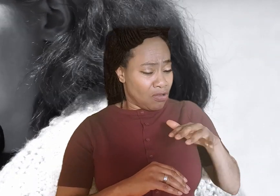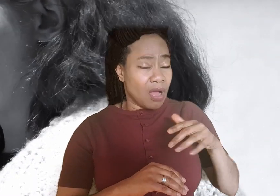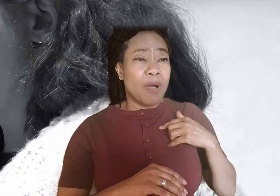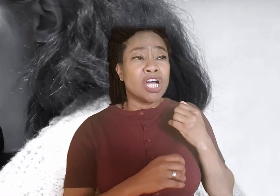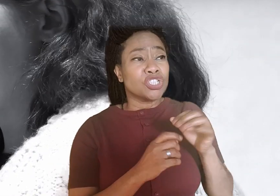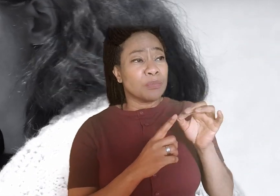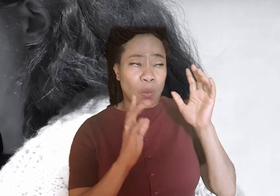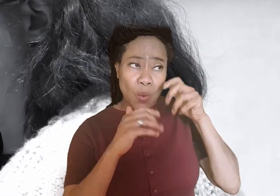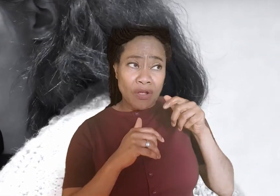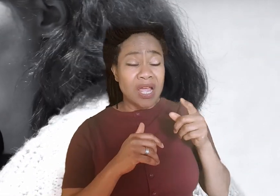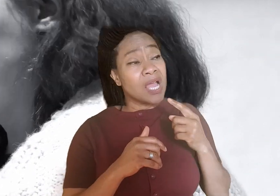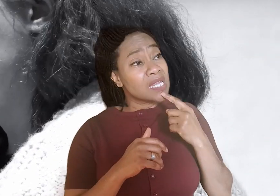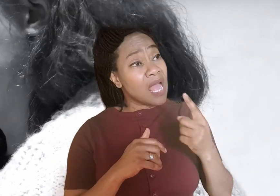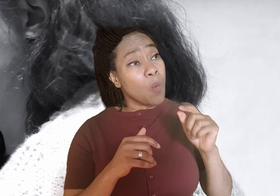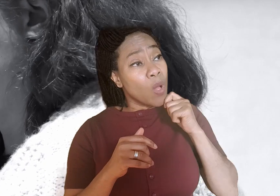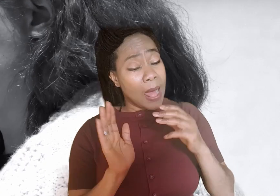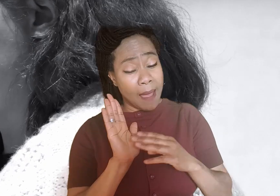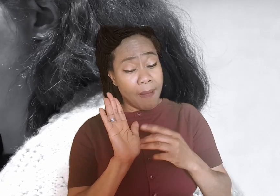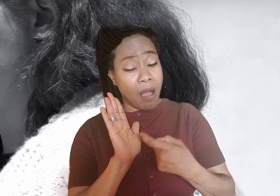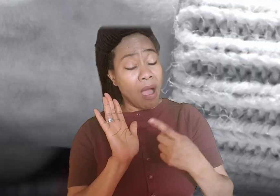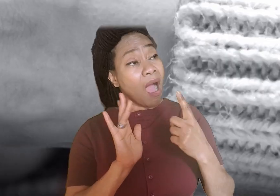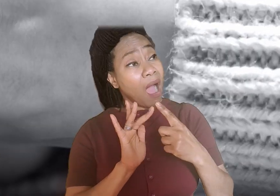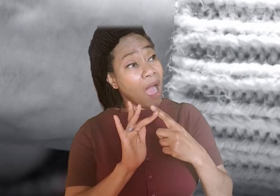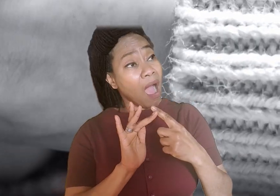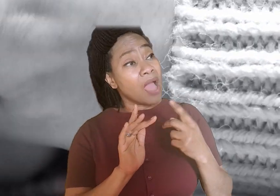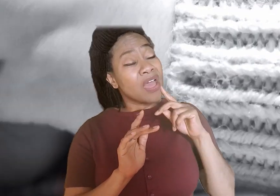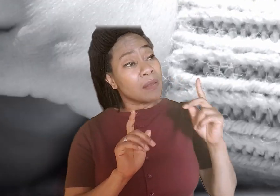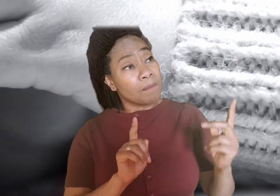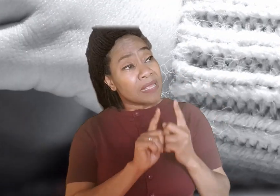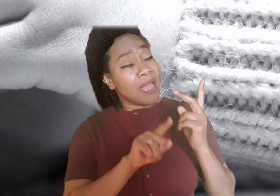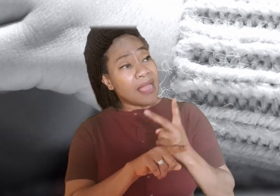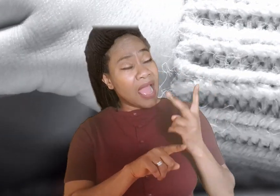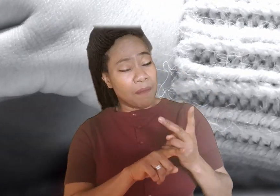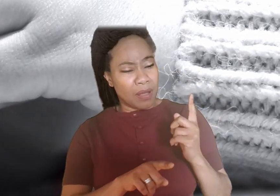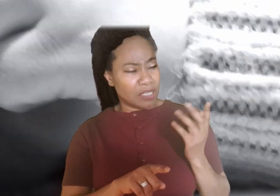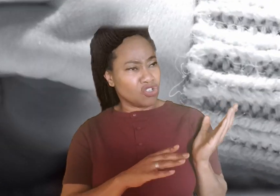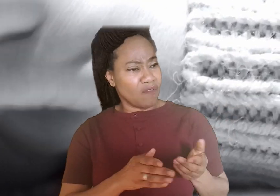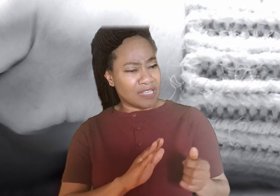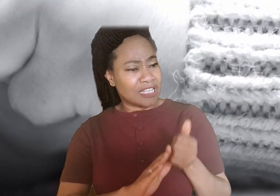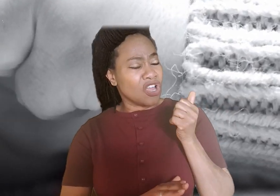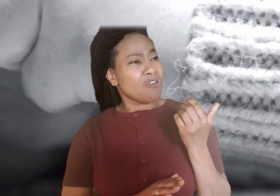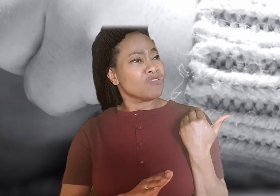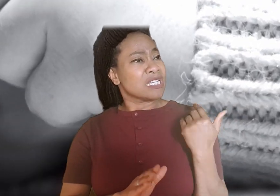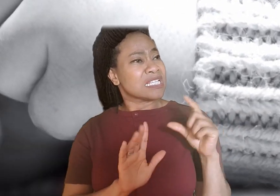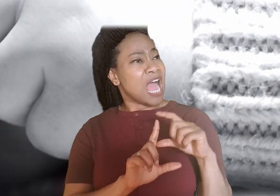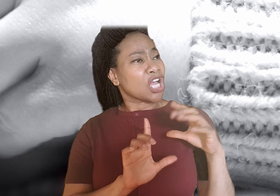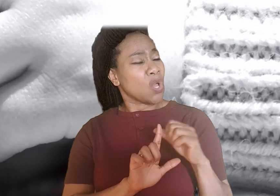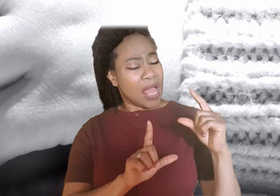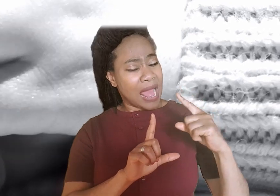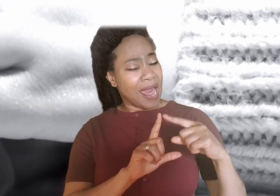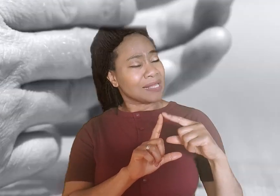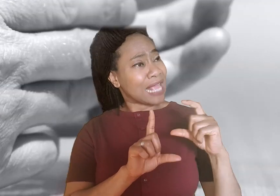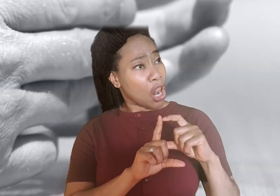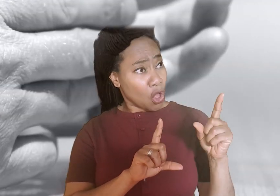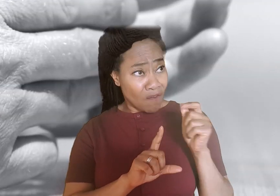get me an MRI and see me again, but he just discharged me from the service. And I've recently been diagnosed with Ehlers-Danlos. I don't know if you're familiar